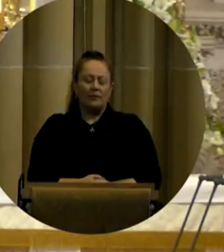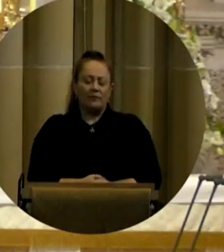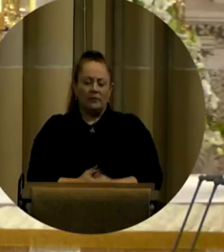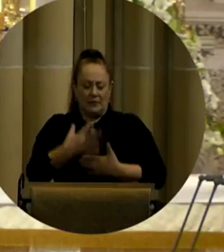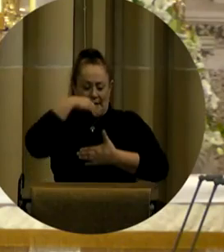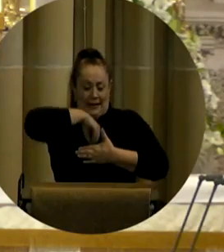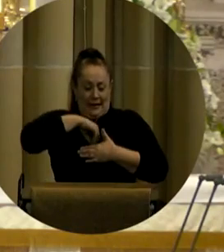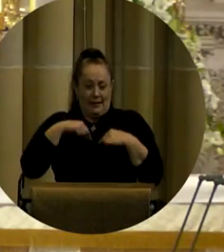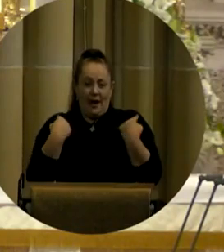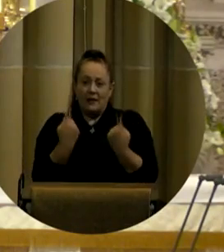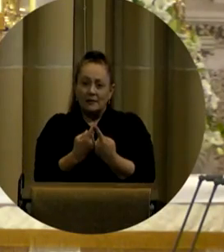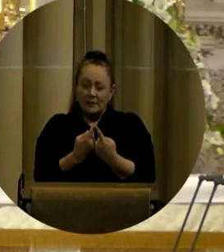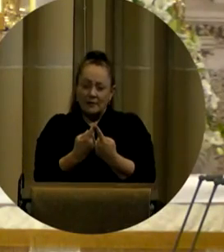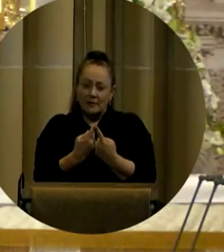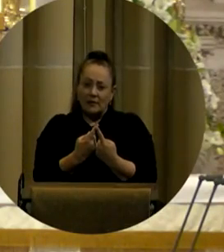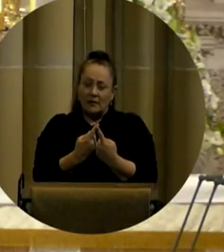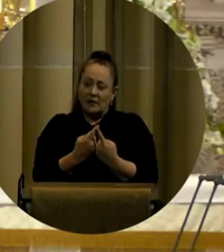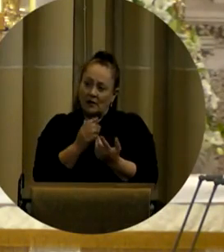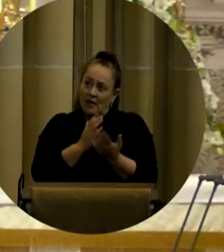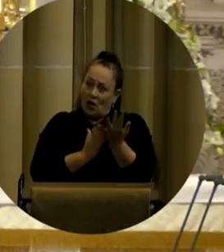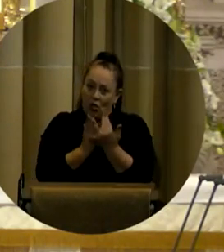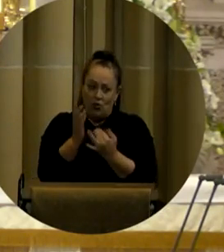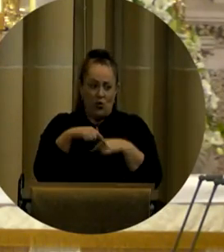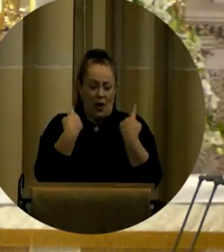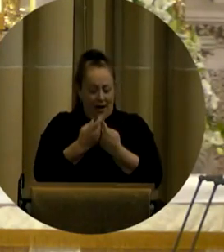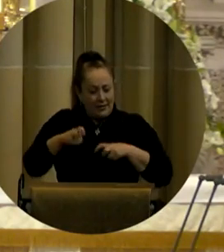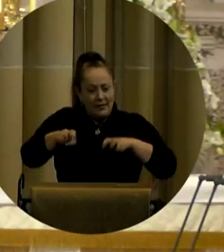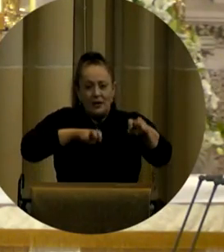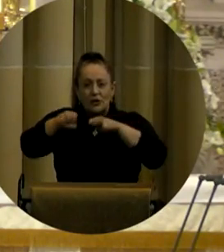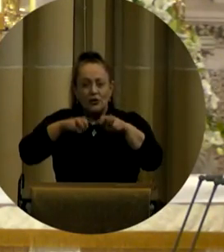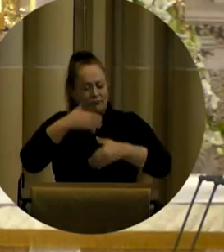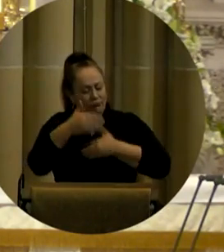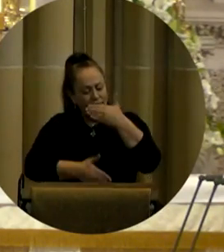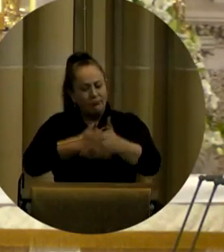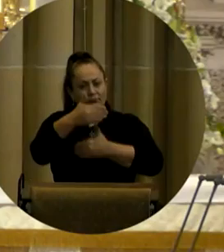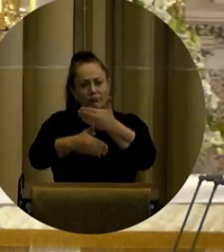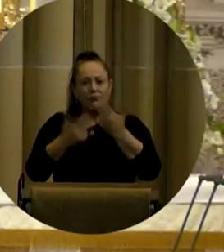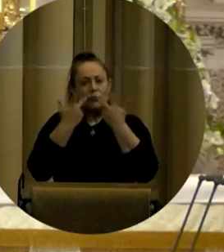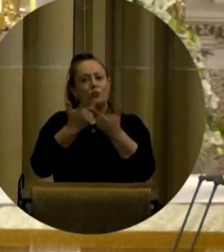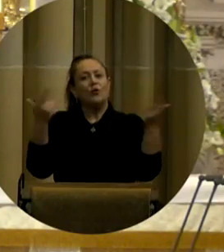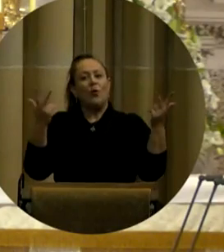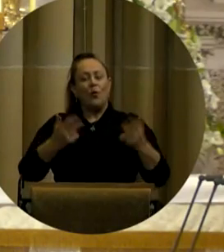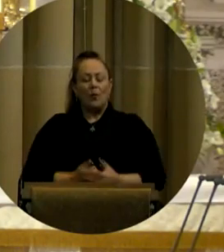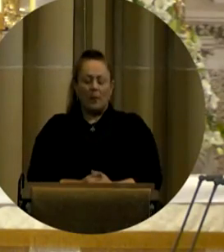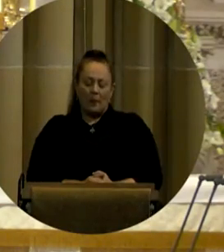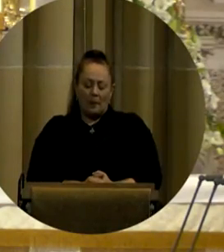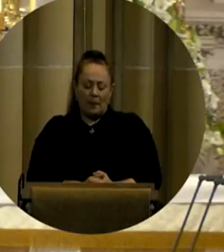us, committed through us, or going on around us.